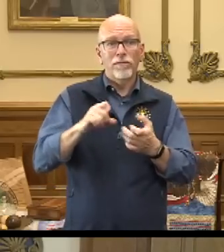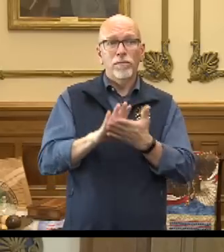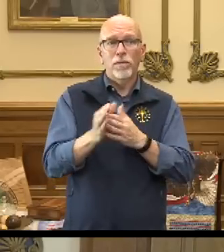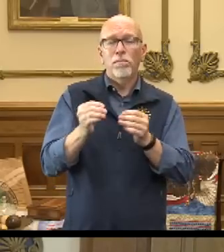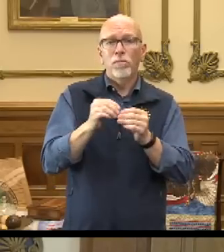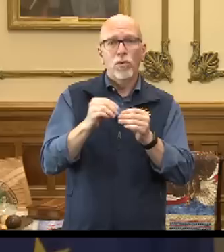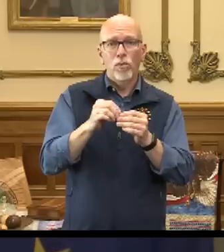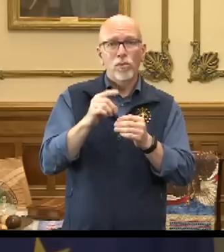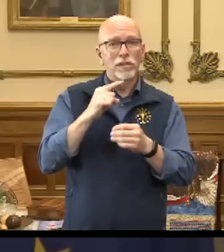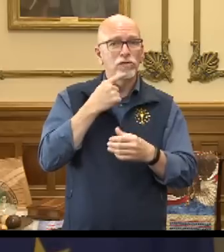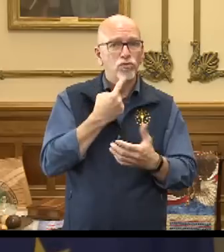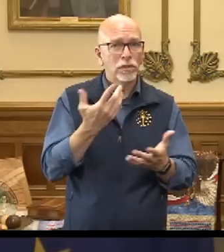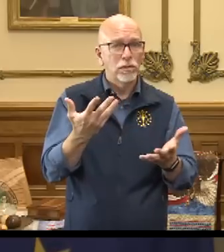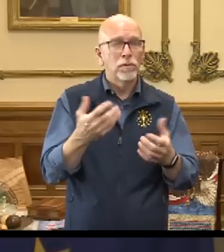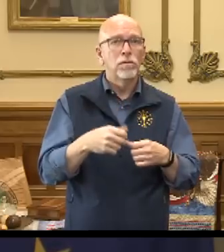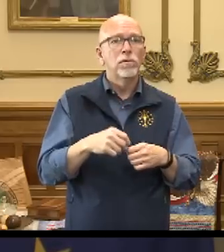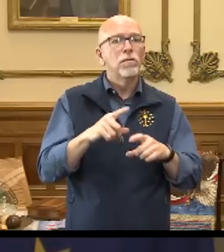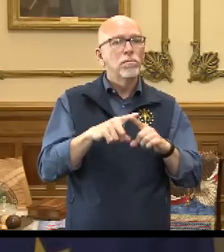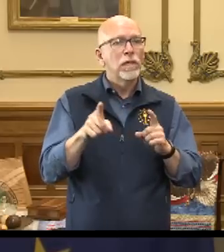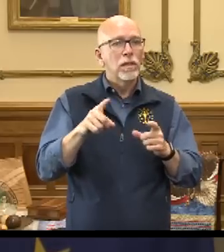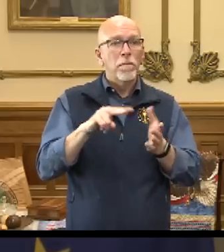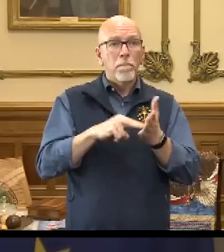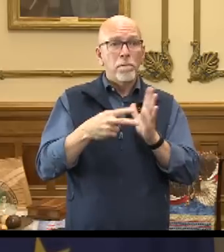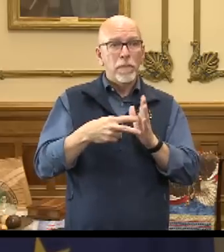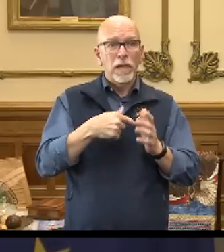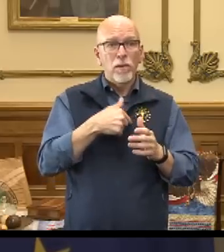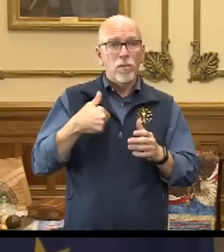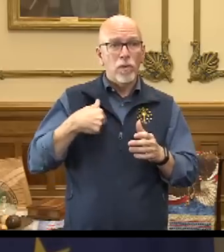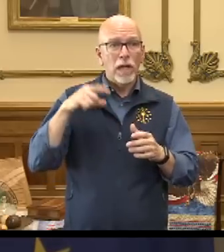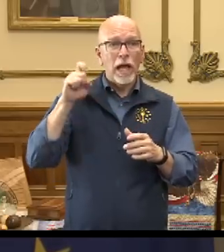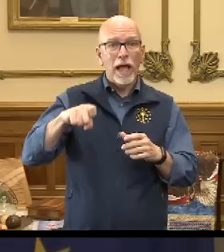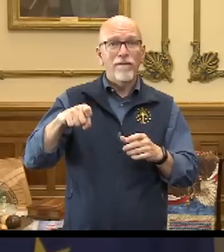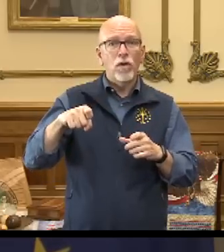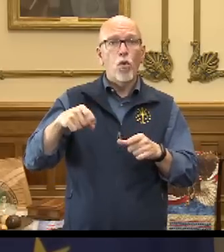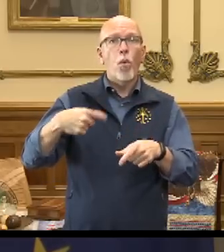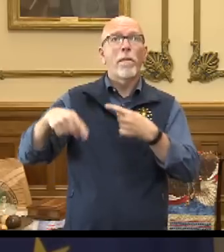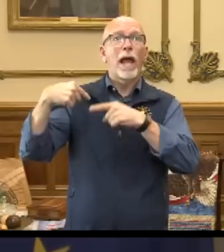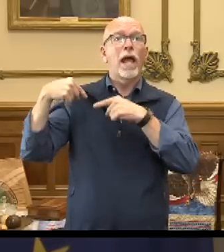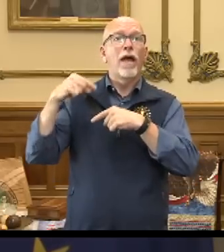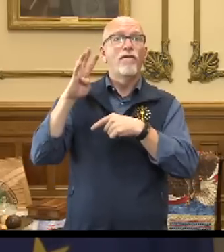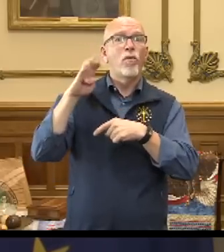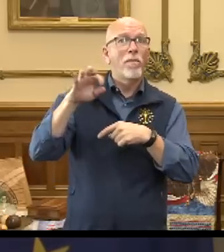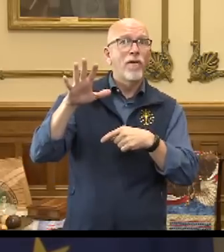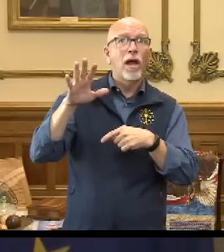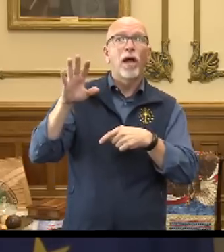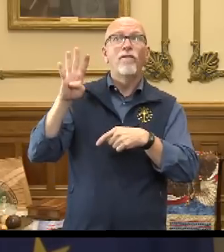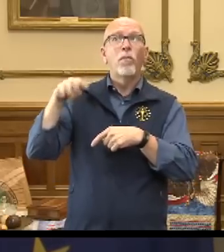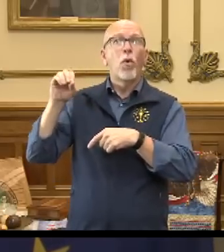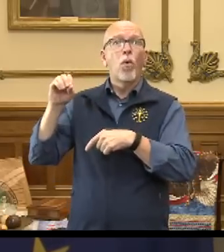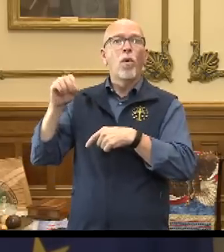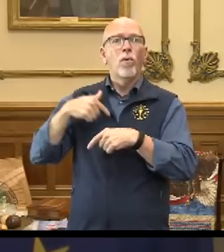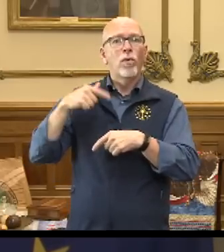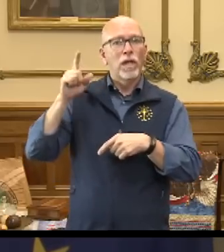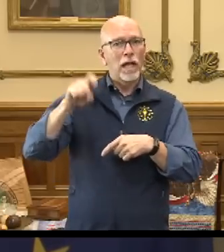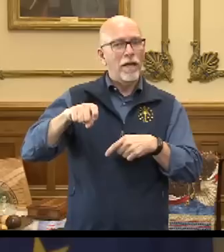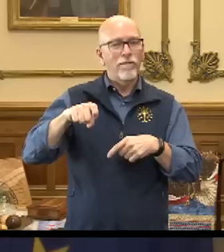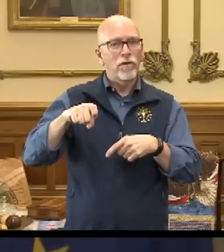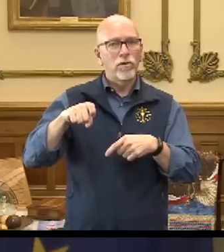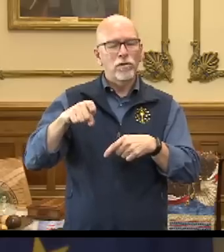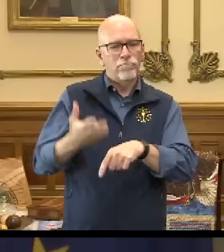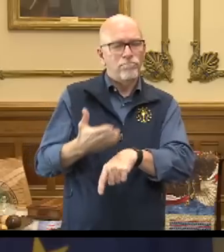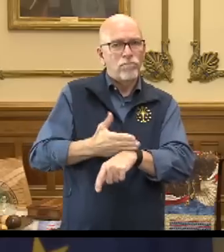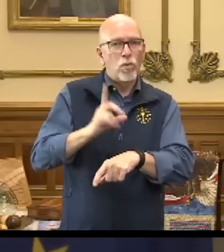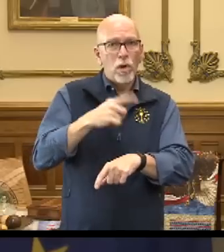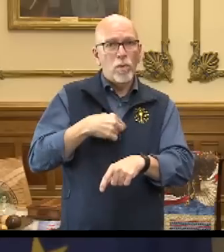vigilant. But it doesn't mean that we go back to 4.5 or 4. It means we need to hunker down in the areas where